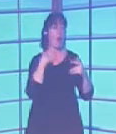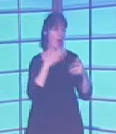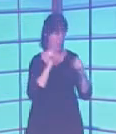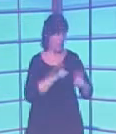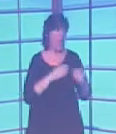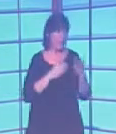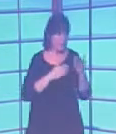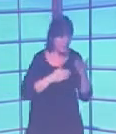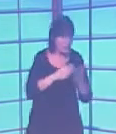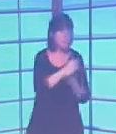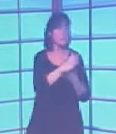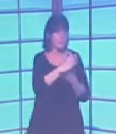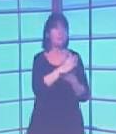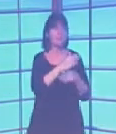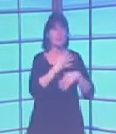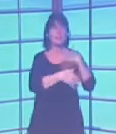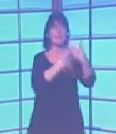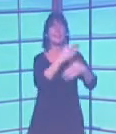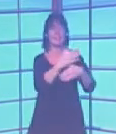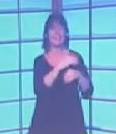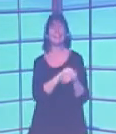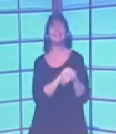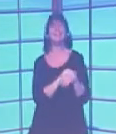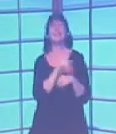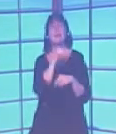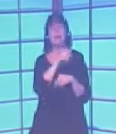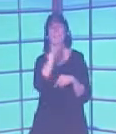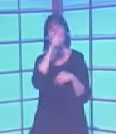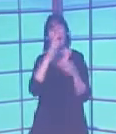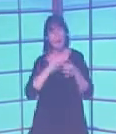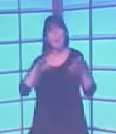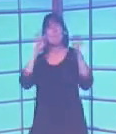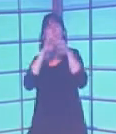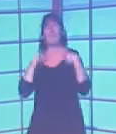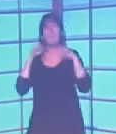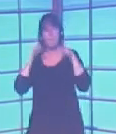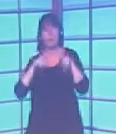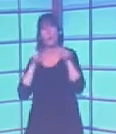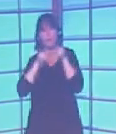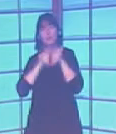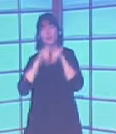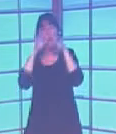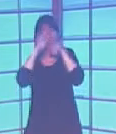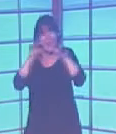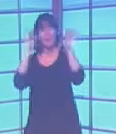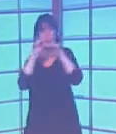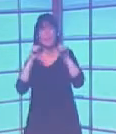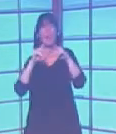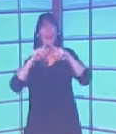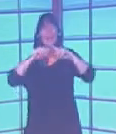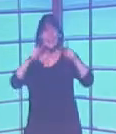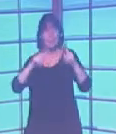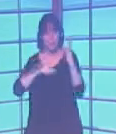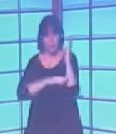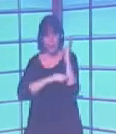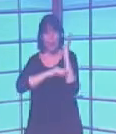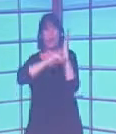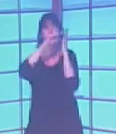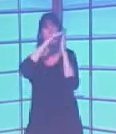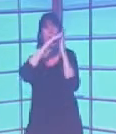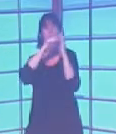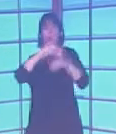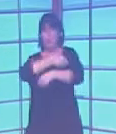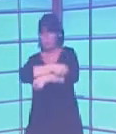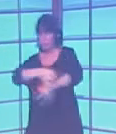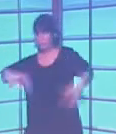accessible, it has helped us to educate various stakeholders about access and inclusion at all levels of sport, from chief executive right